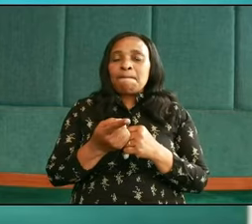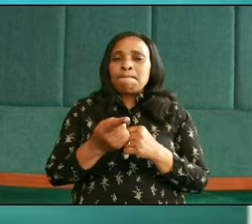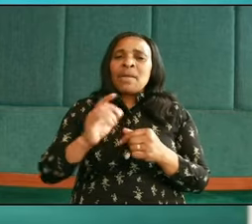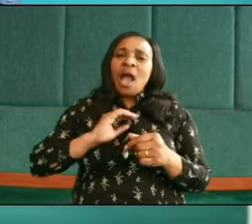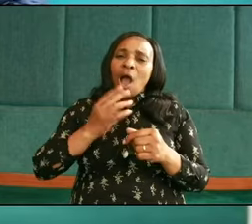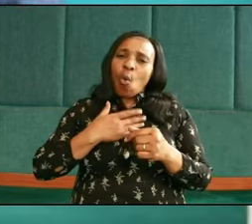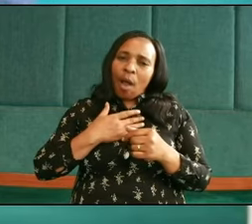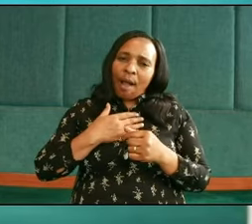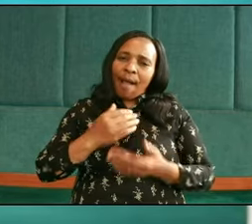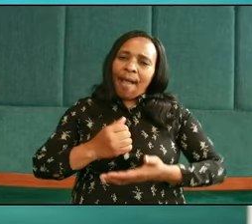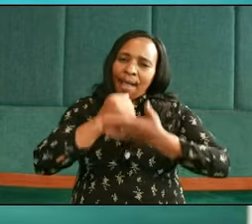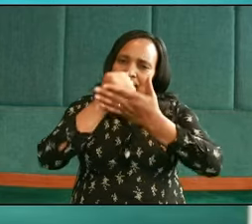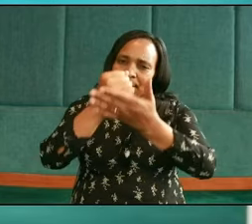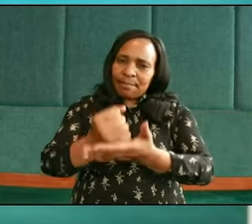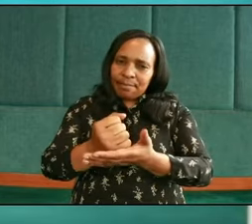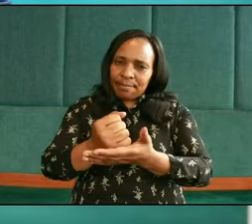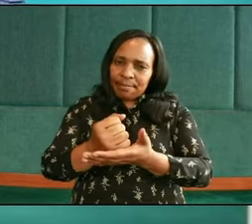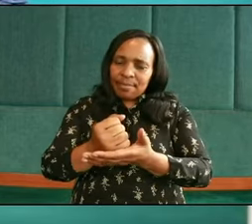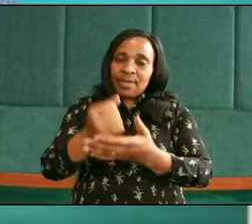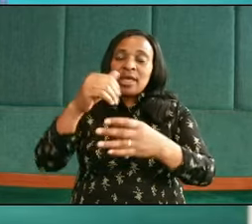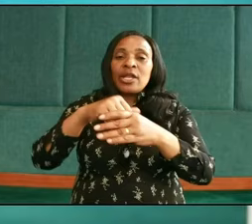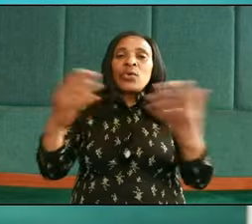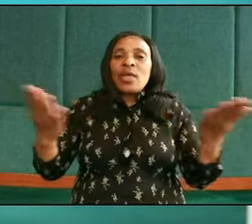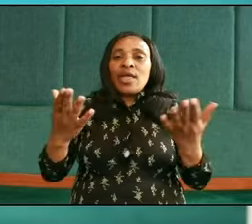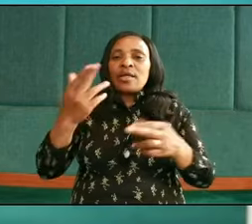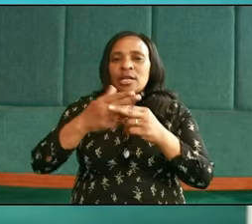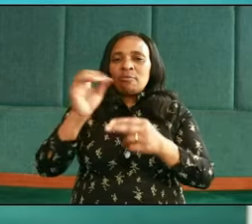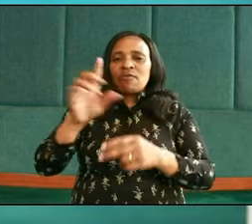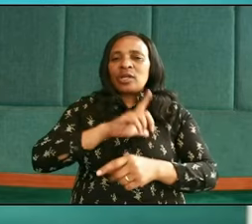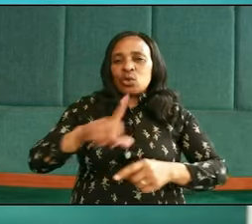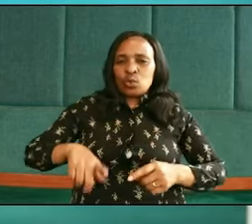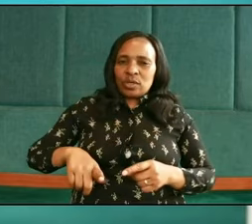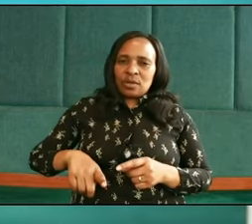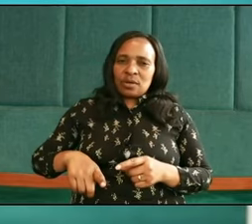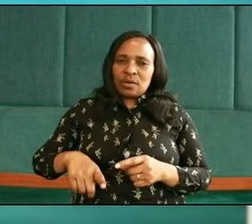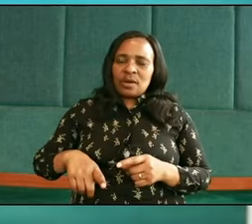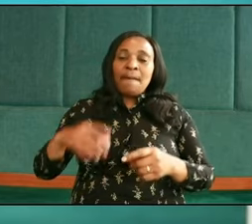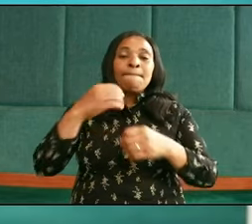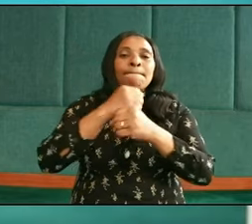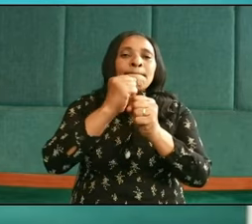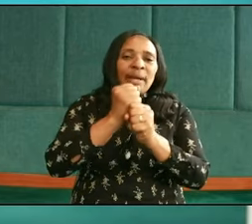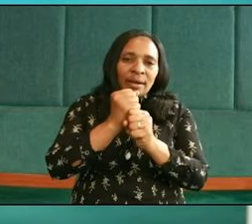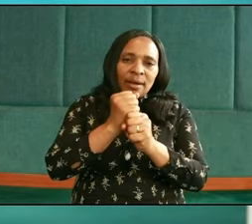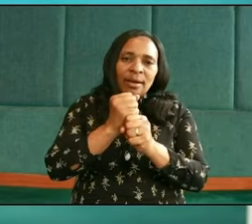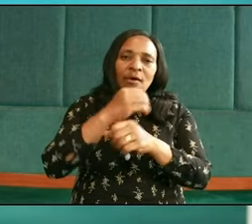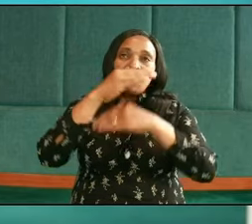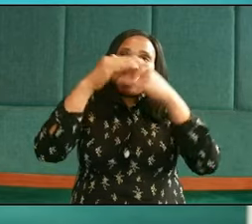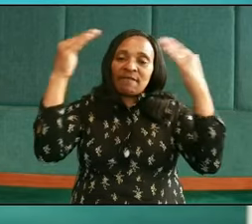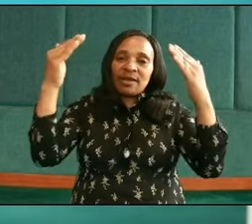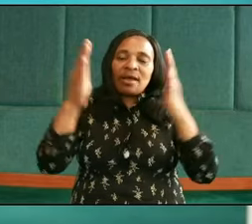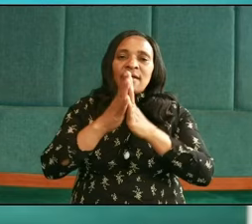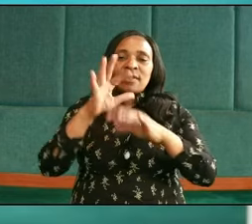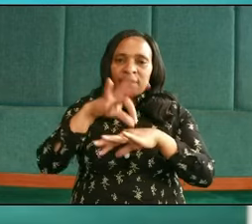our help is in the name of the Lord, the maker of heaven and earth.